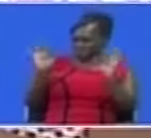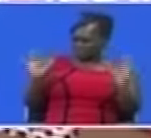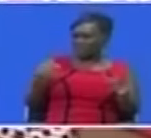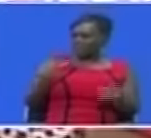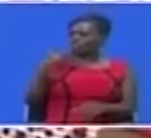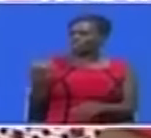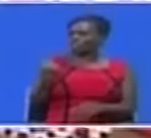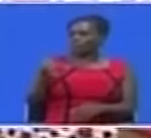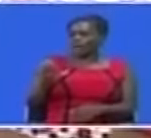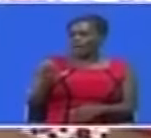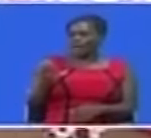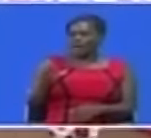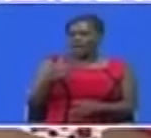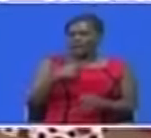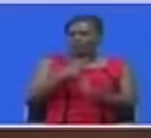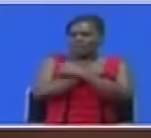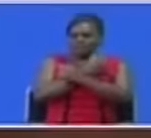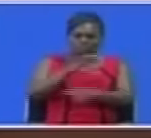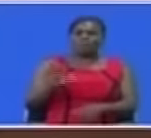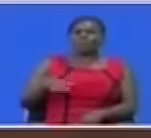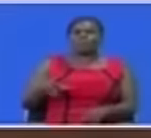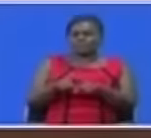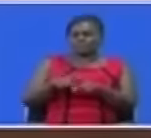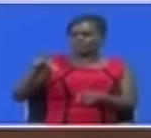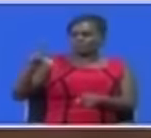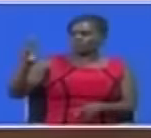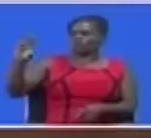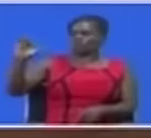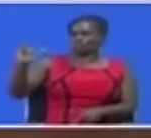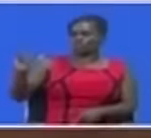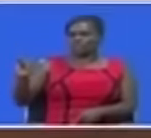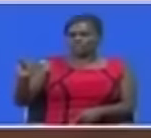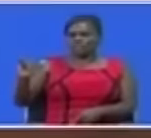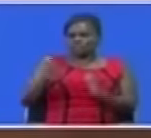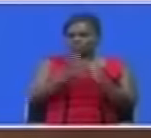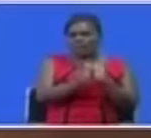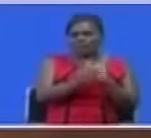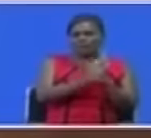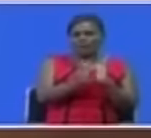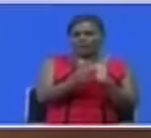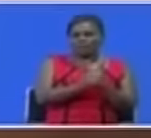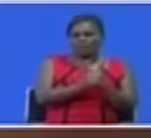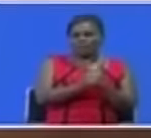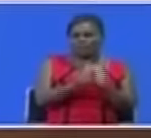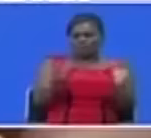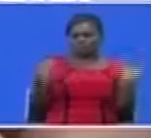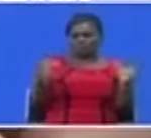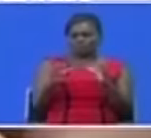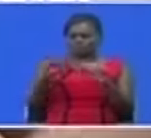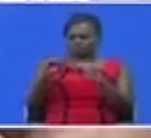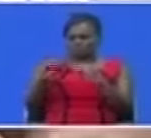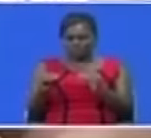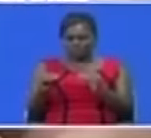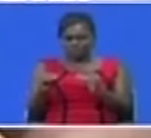It is not only Lillian who has a passion to empower fellow women. Lucy Njoroge plans to pass on her skills to women in her